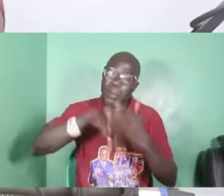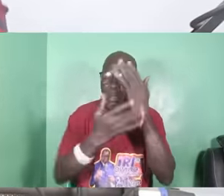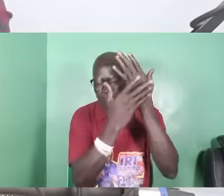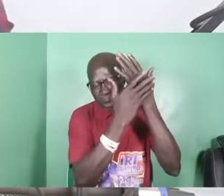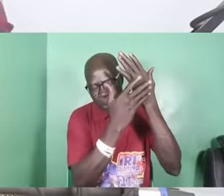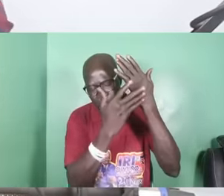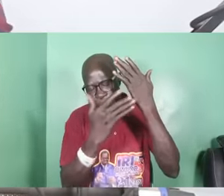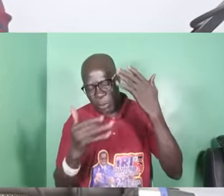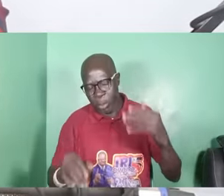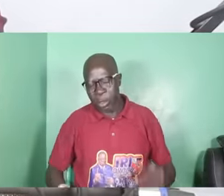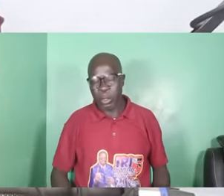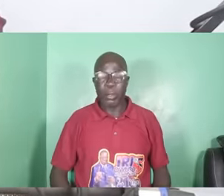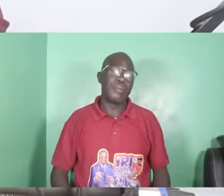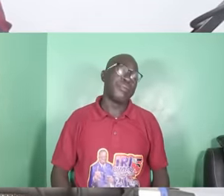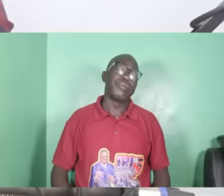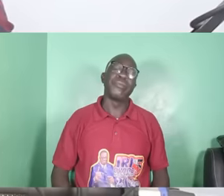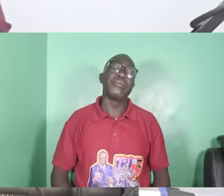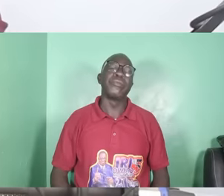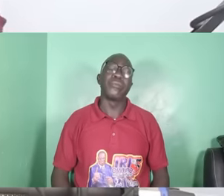yes. blood. So you don't talk a bit.